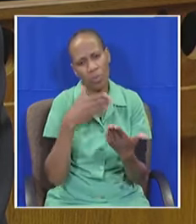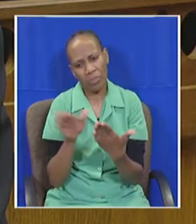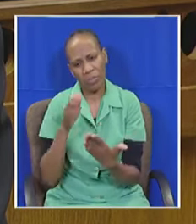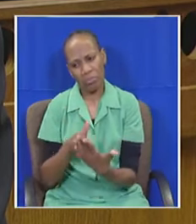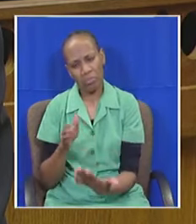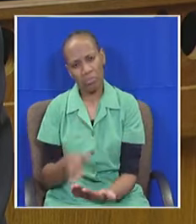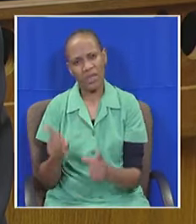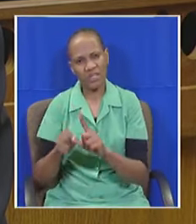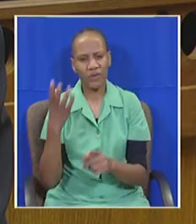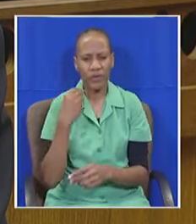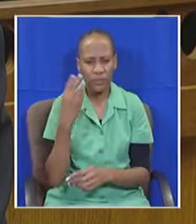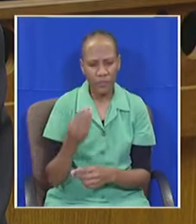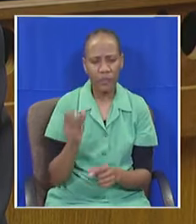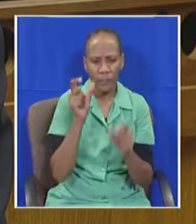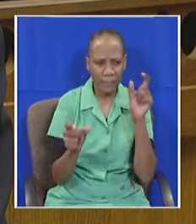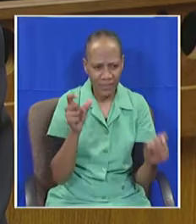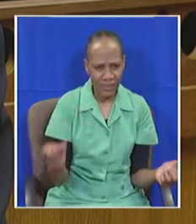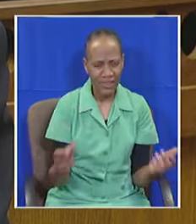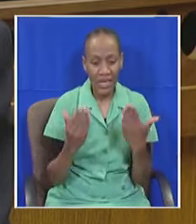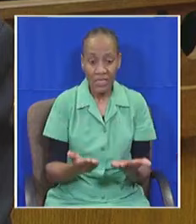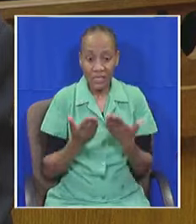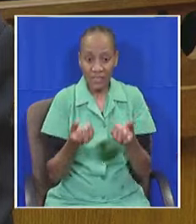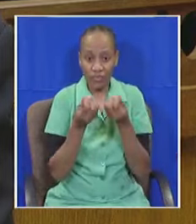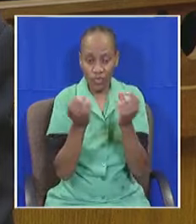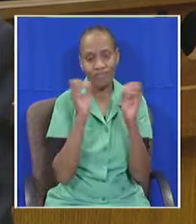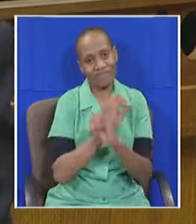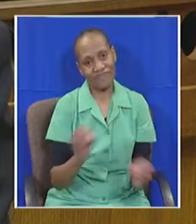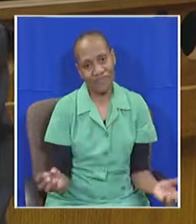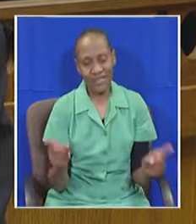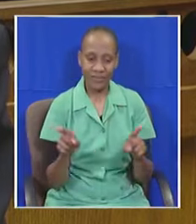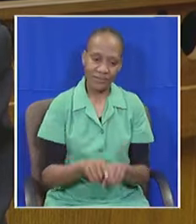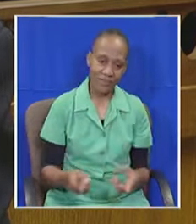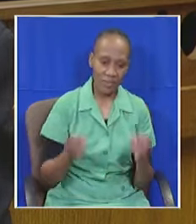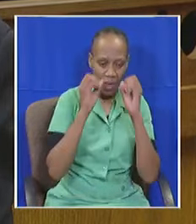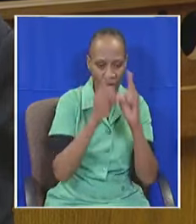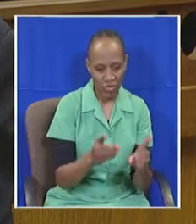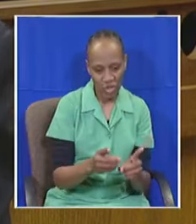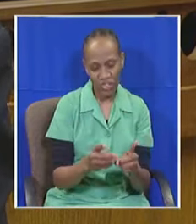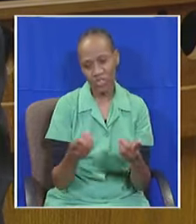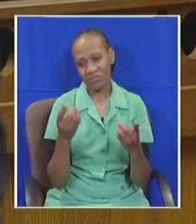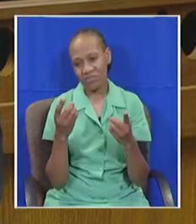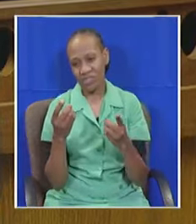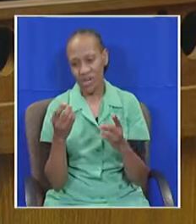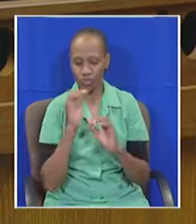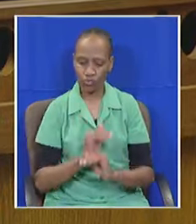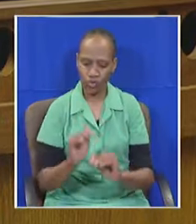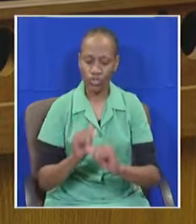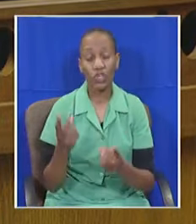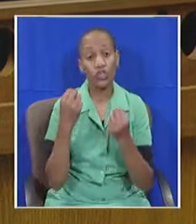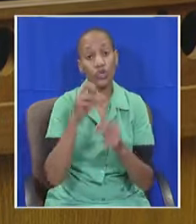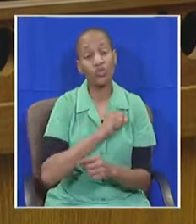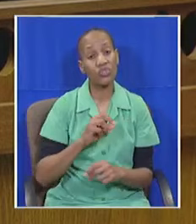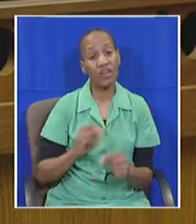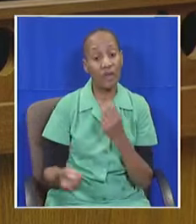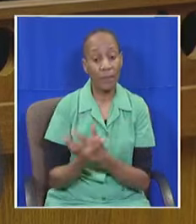of experience that could have been used to deliver proper services and, importantly, education and mentorship for the new people. It